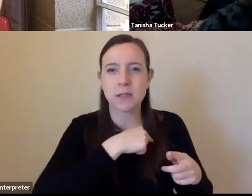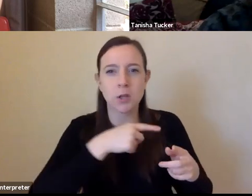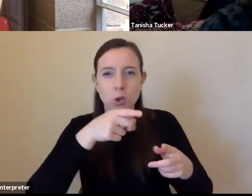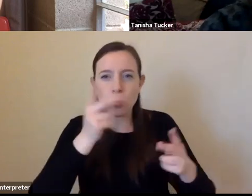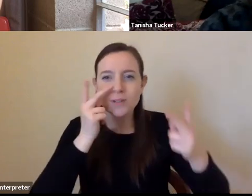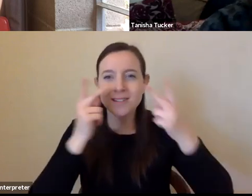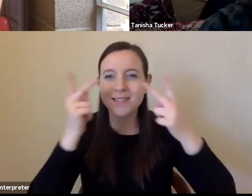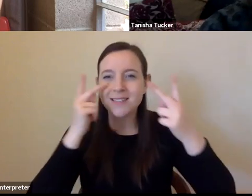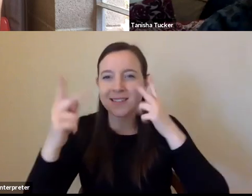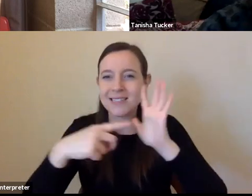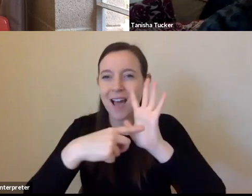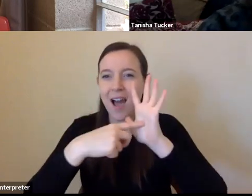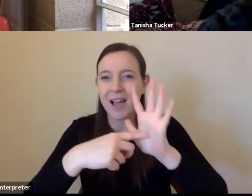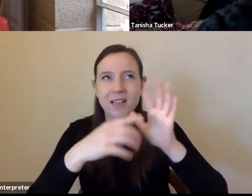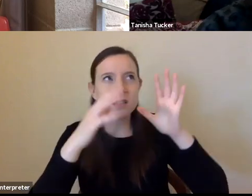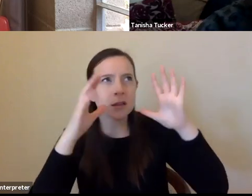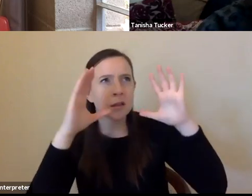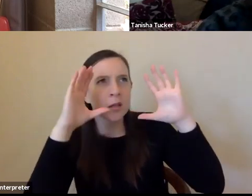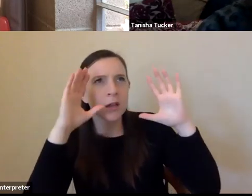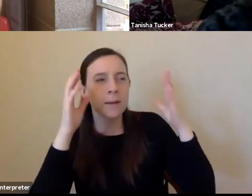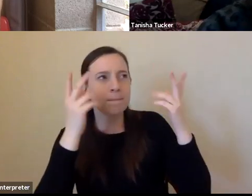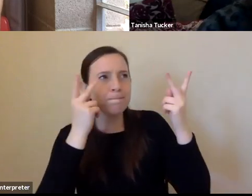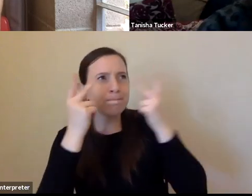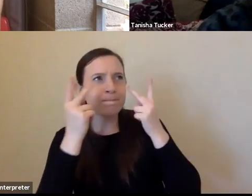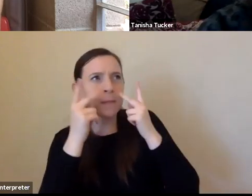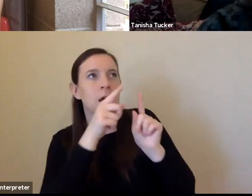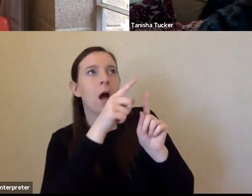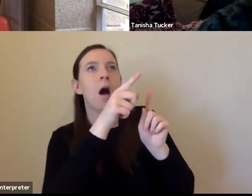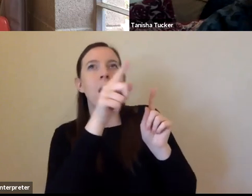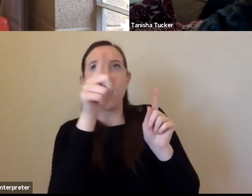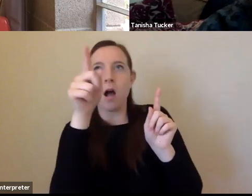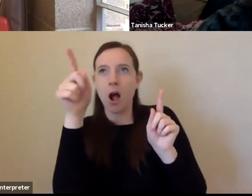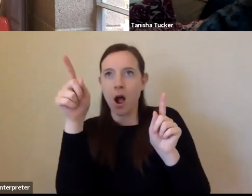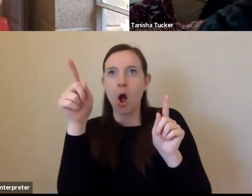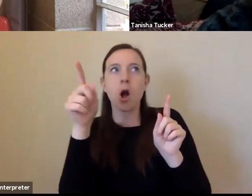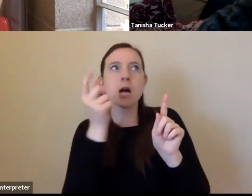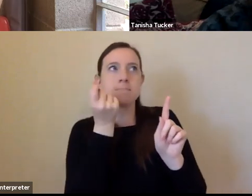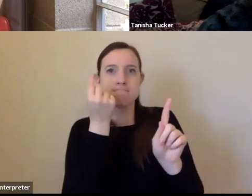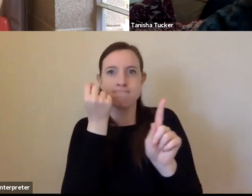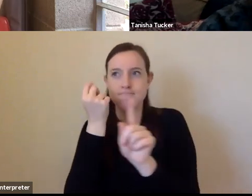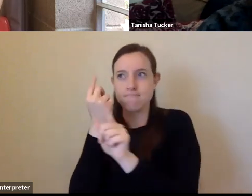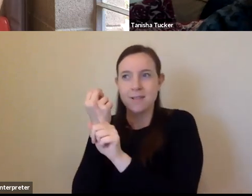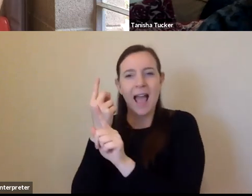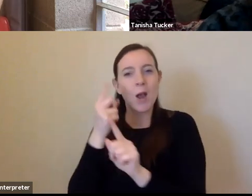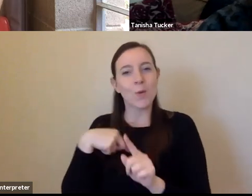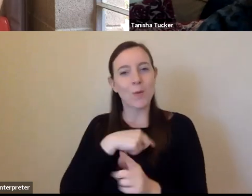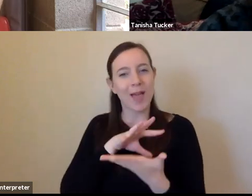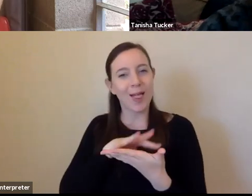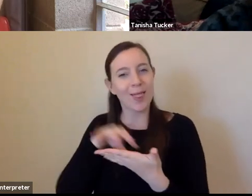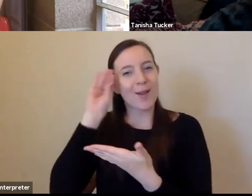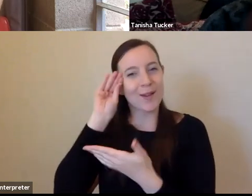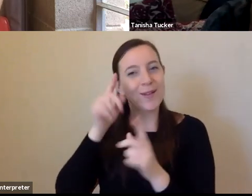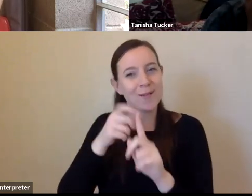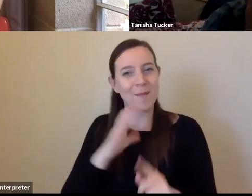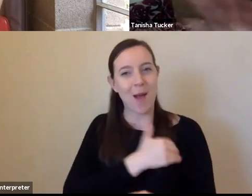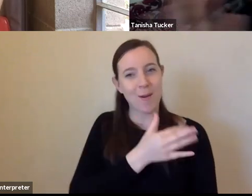that's how kind of we followed, and we both picked that up from our mother. So she's taught us a lot. So thank you. I love you,